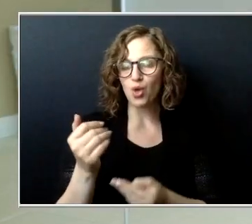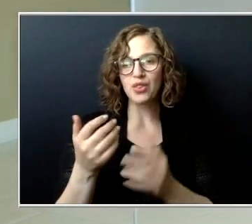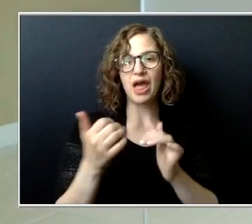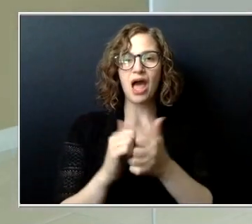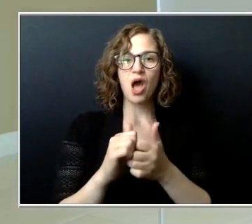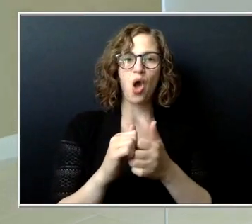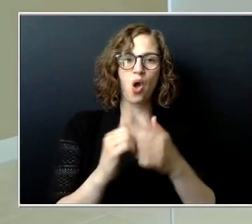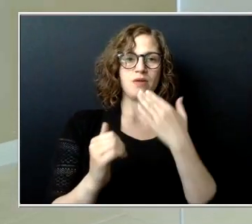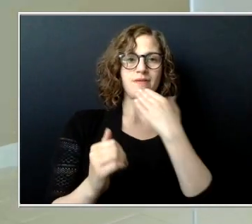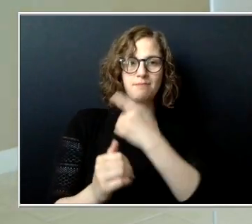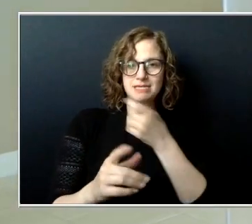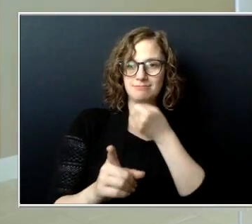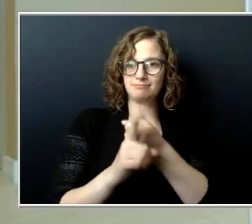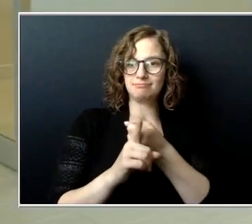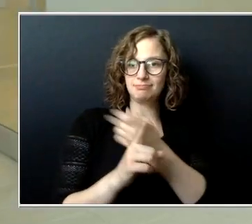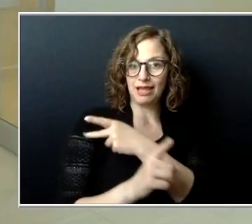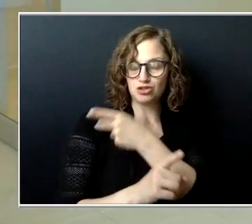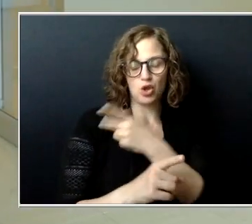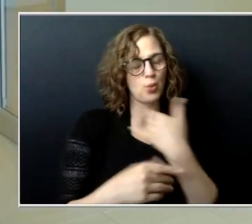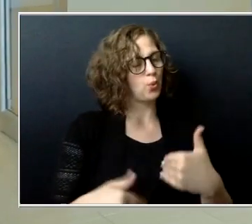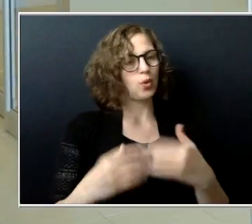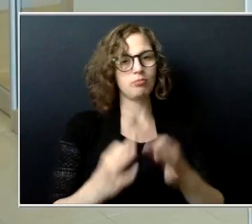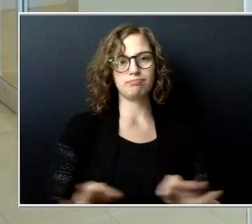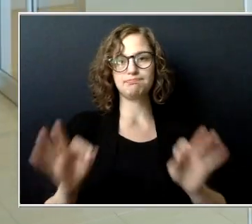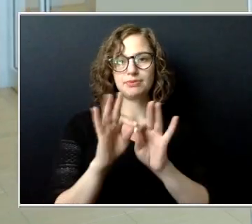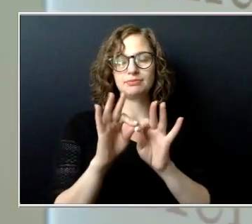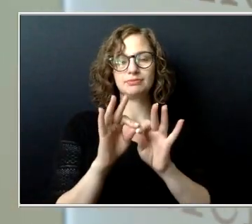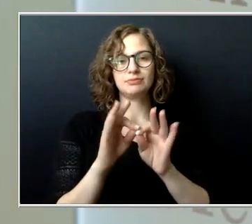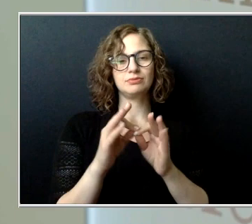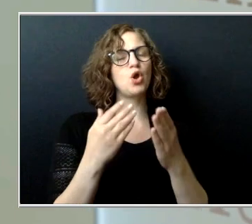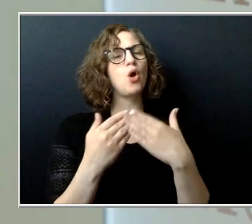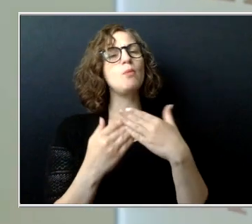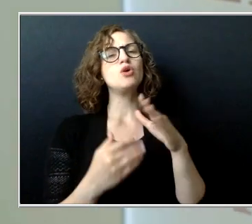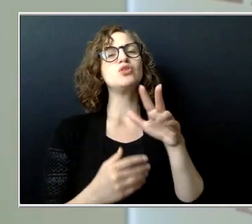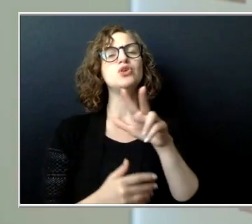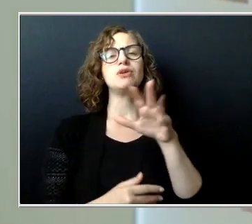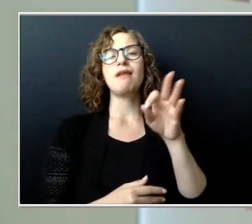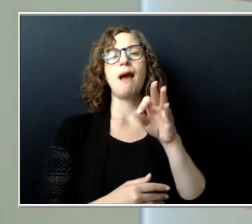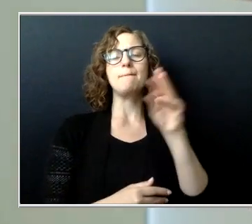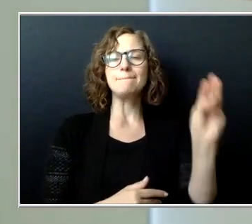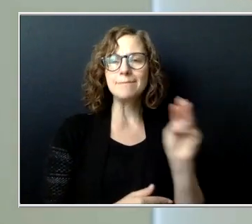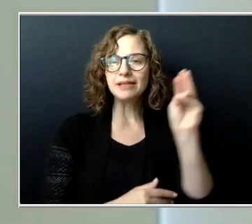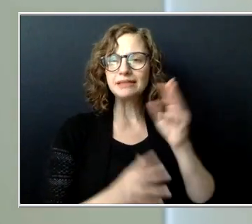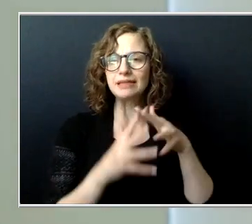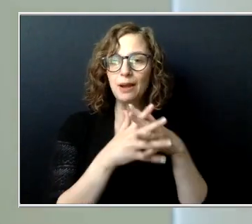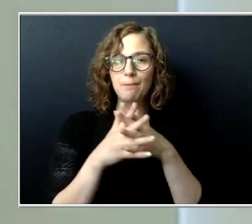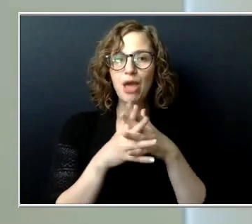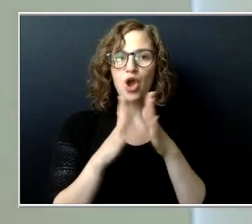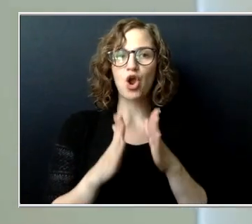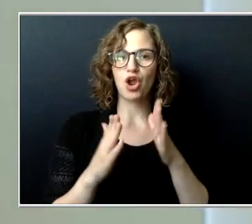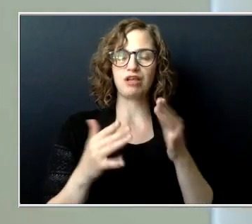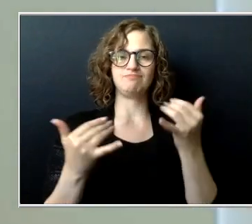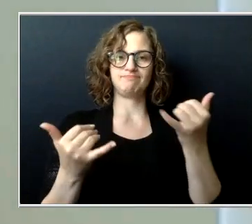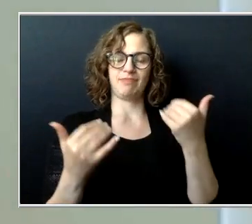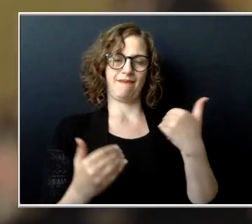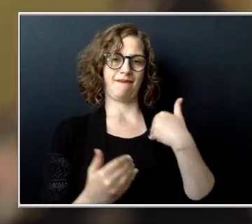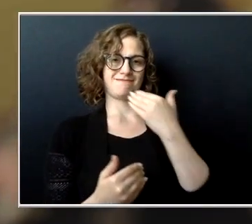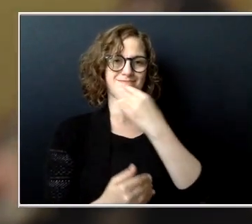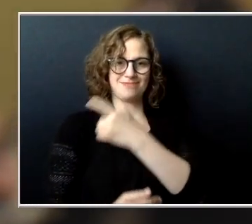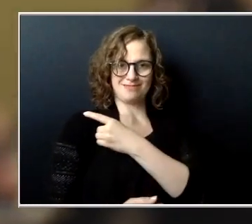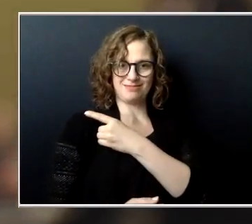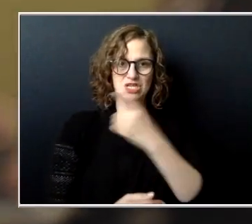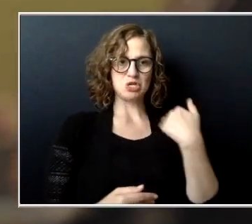me. Nearly 39 million Americans are living with diabetes. We explore the link between diabetes and heart